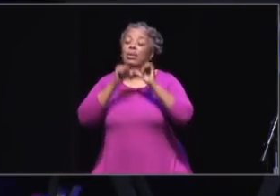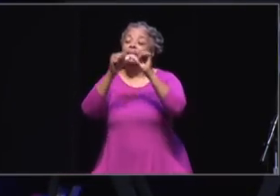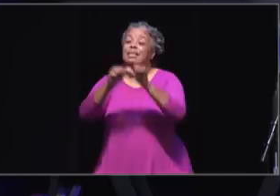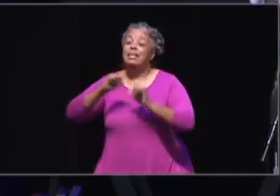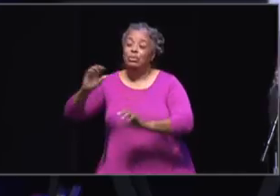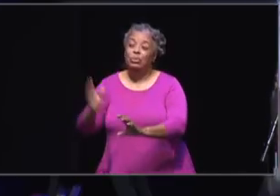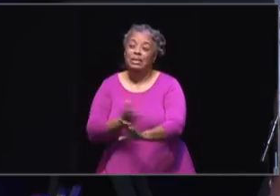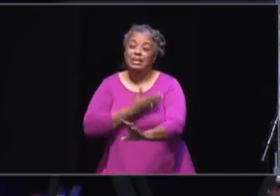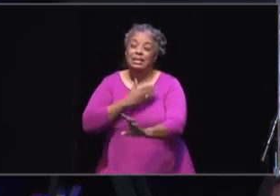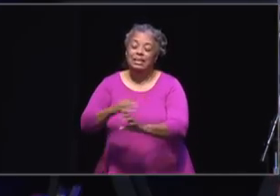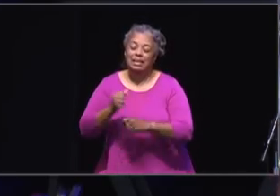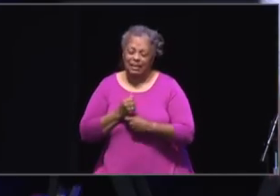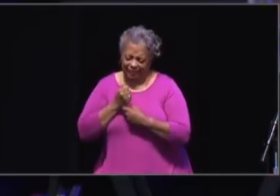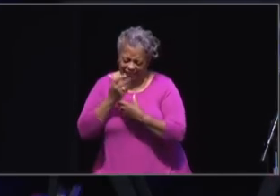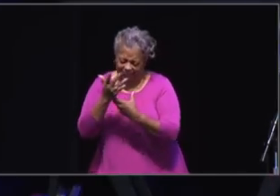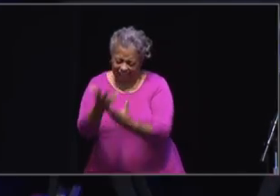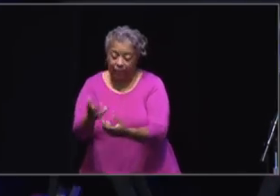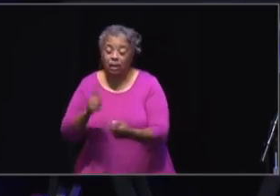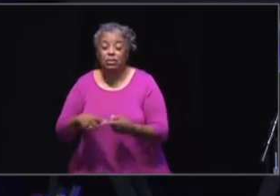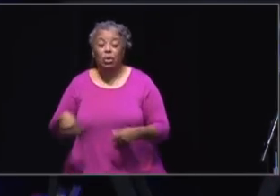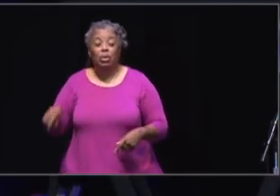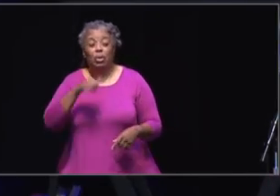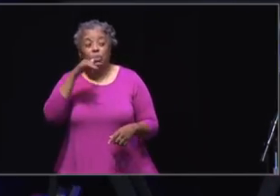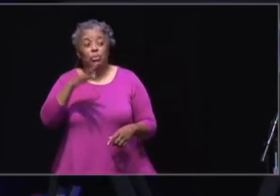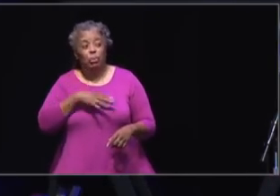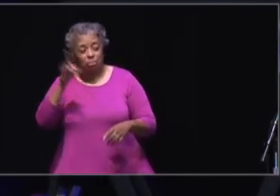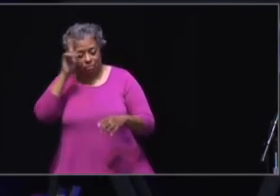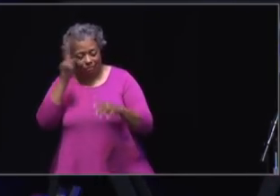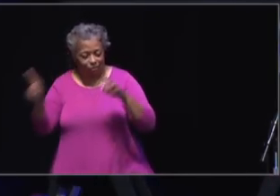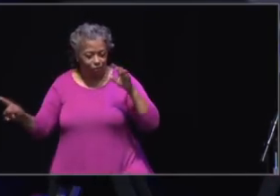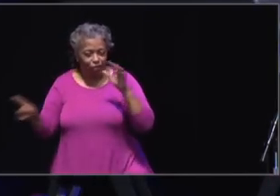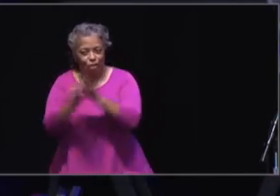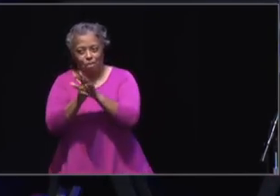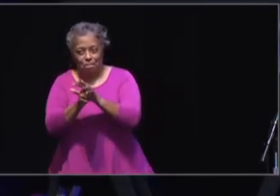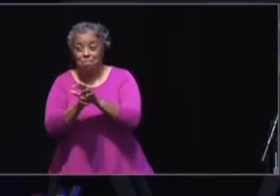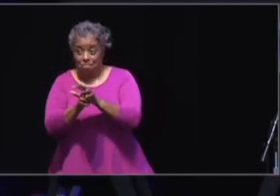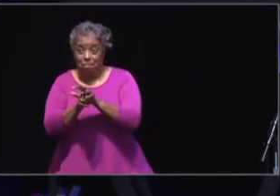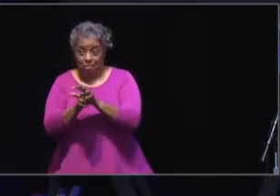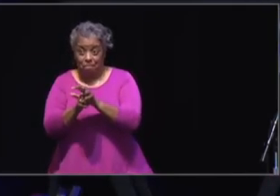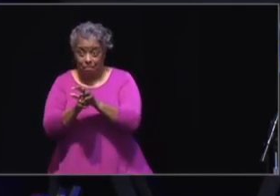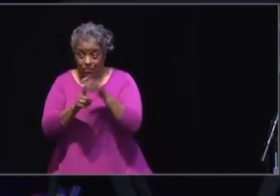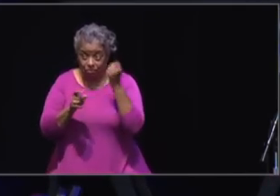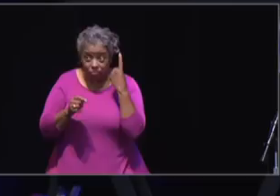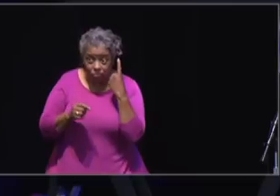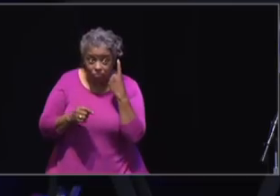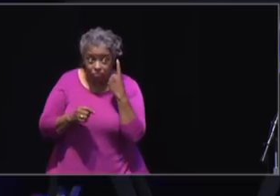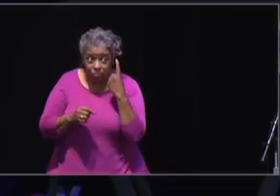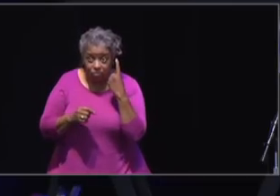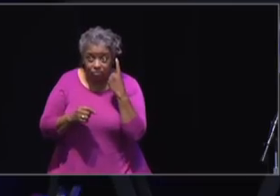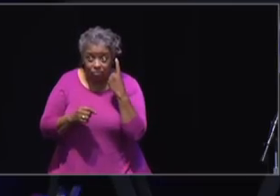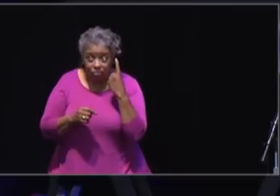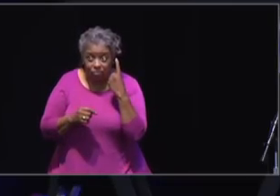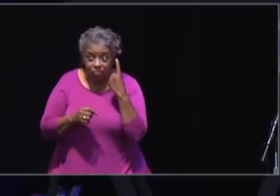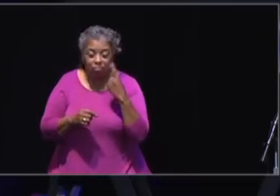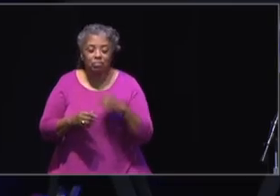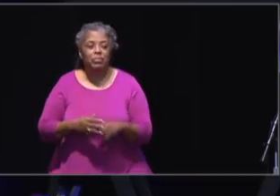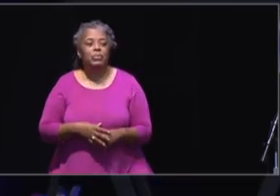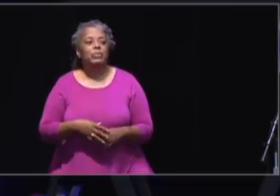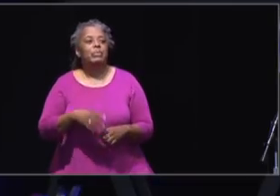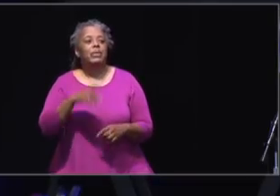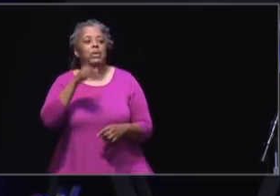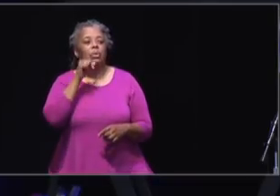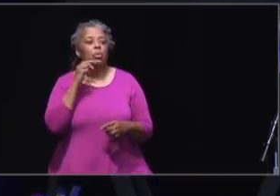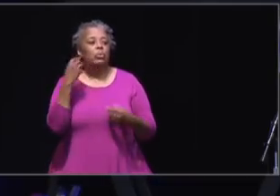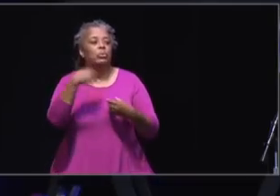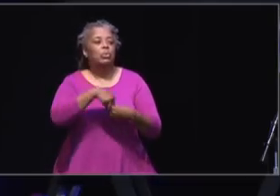Sing till the power of the women come down. Did you get it? Who's singing the